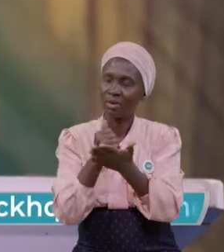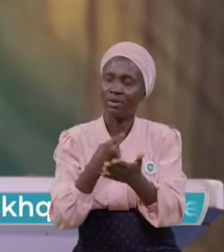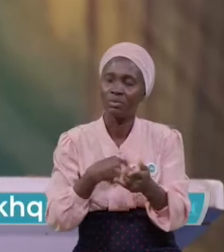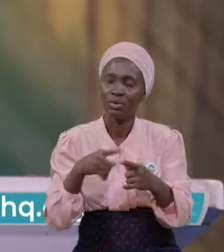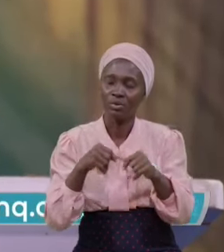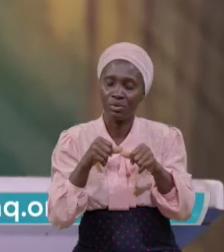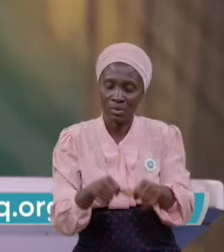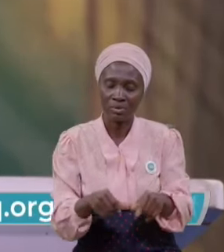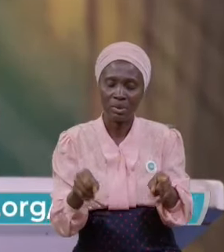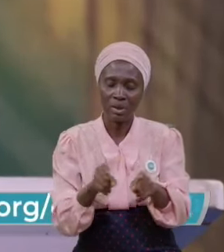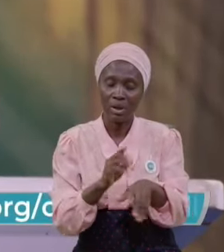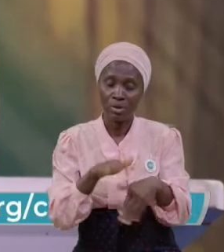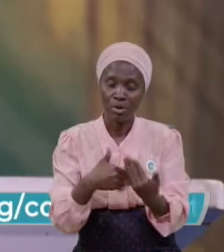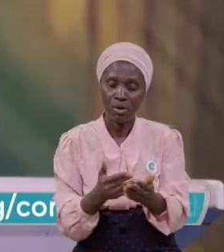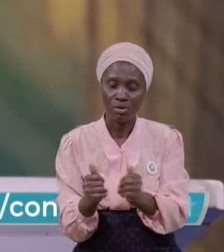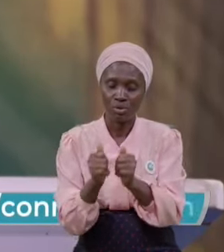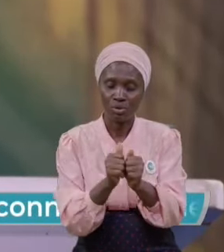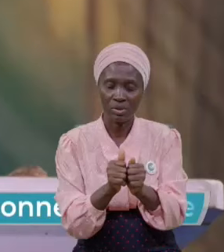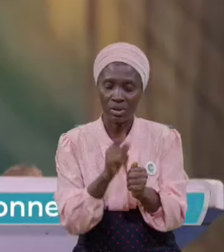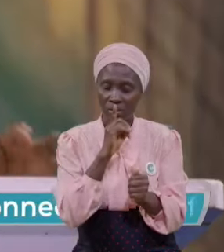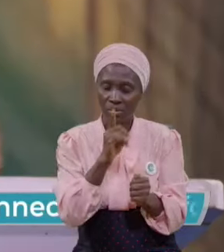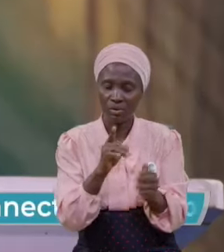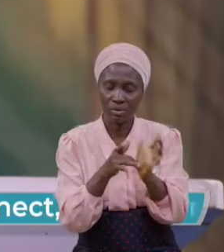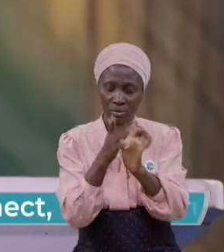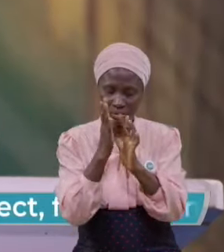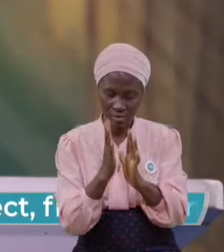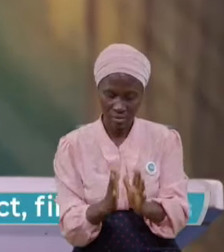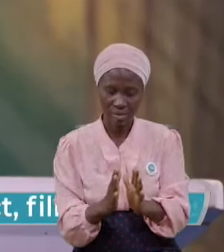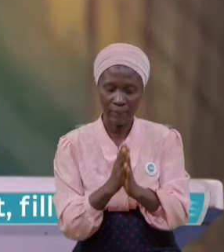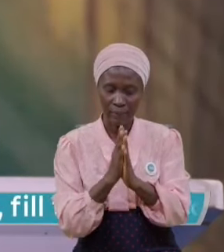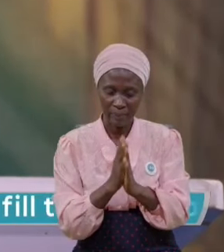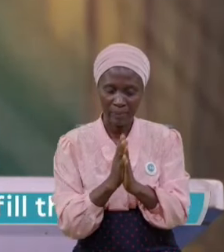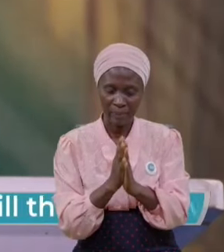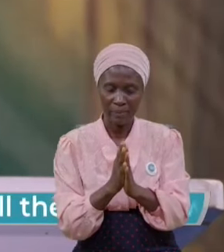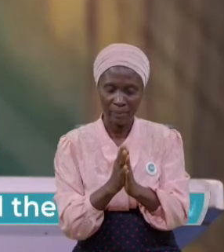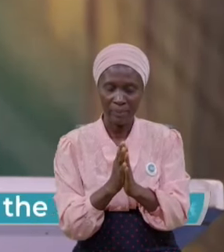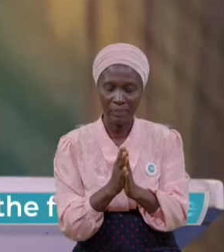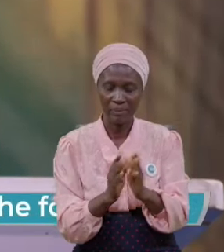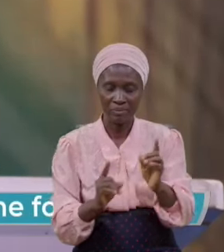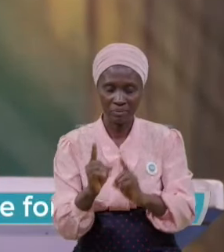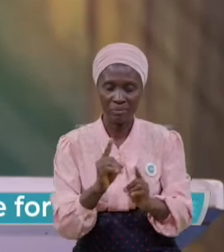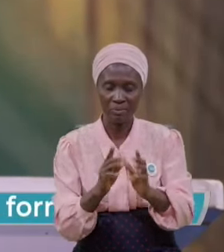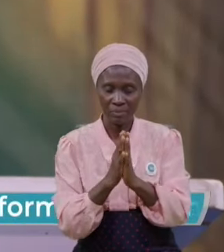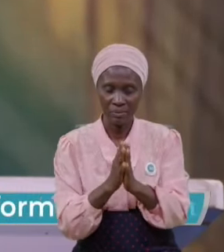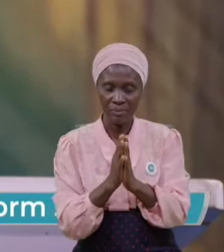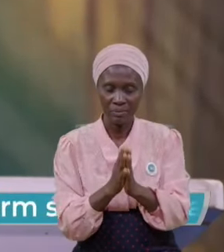all together, a disciple, a Christian, not